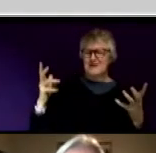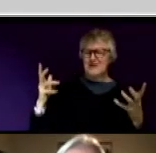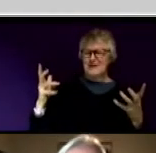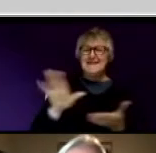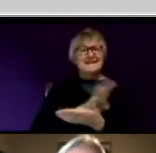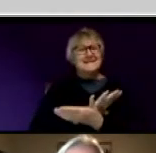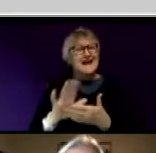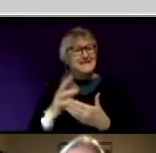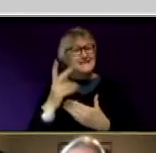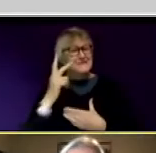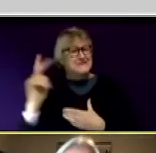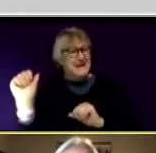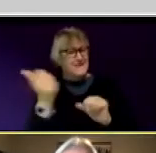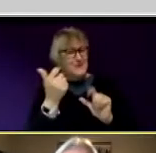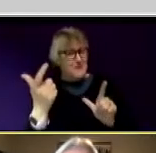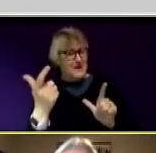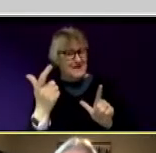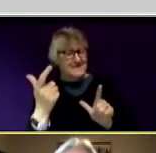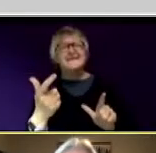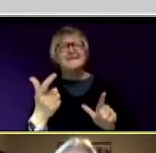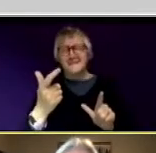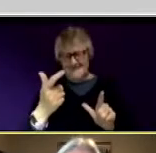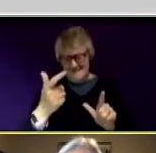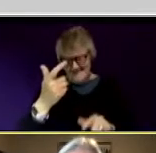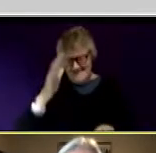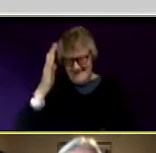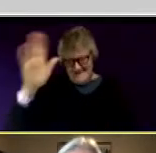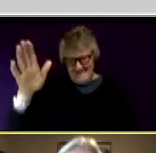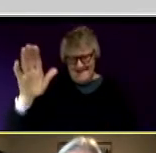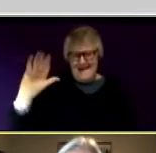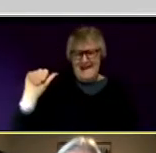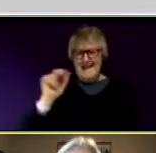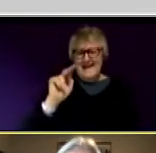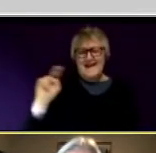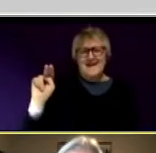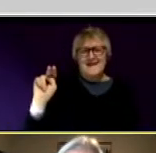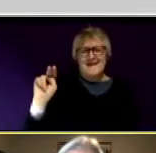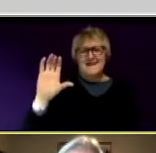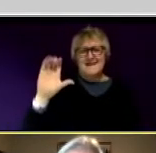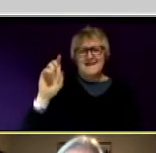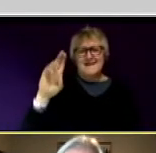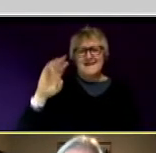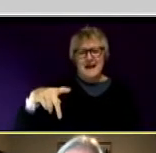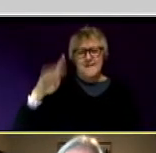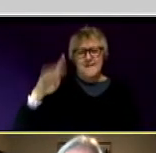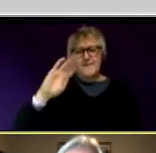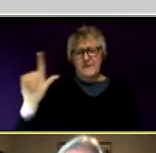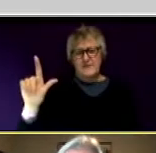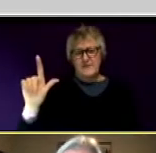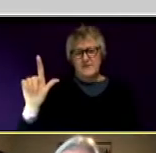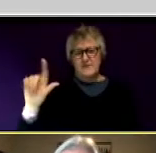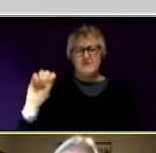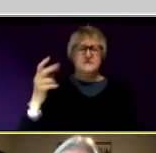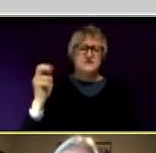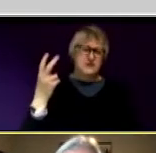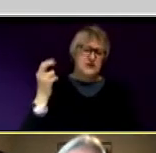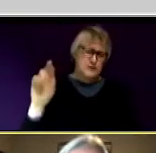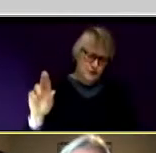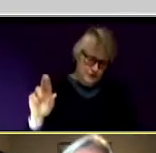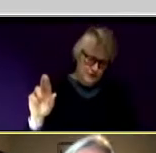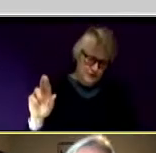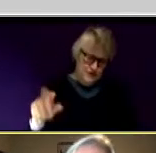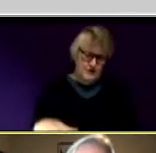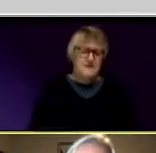everyone tonight. Hi, I'm Anne Campbell. I use she, her pronouns, and I am the chair of the Settlement and Policy